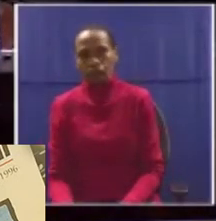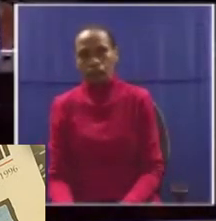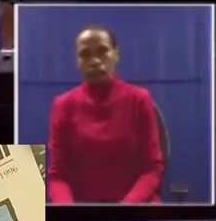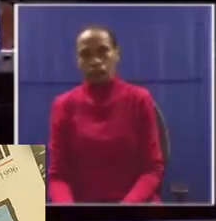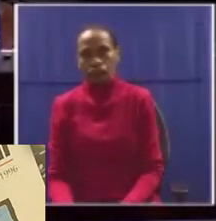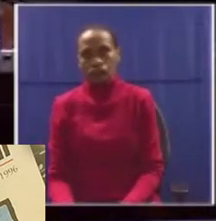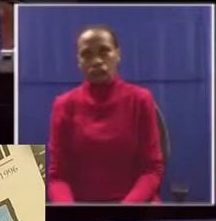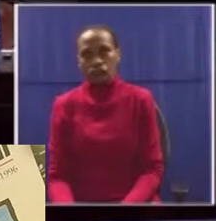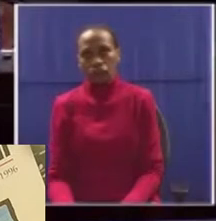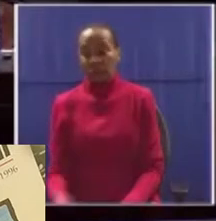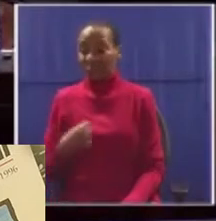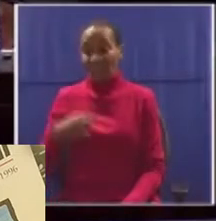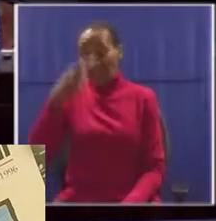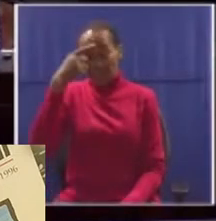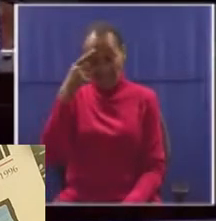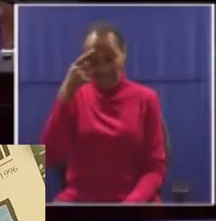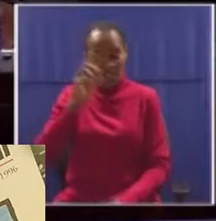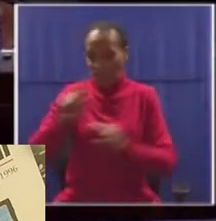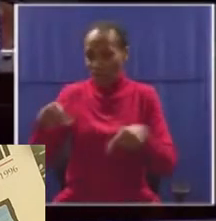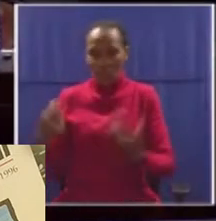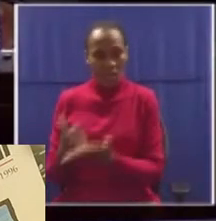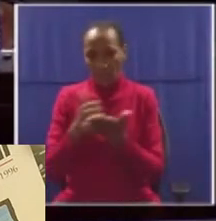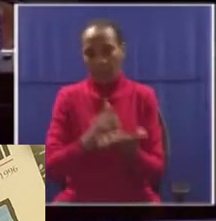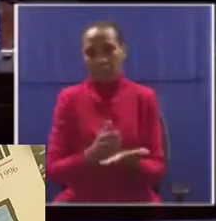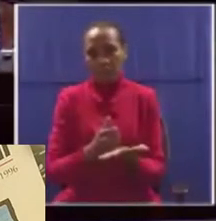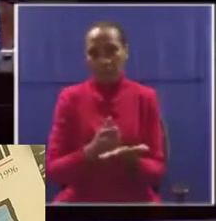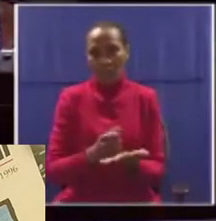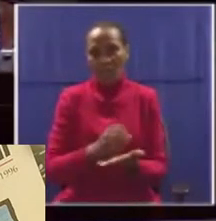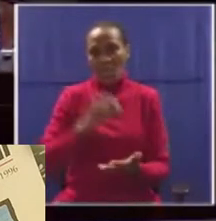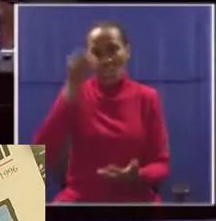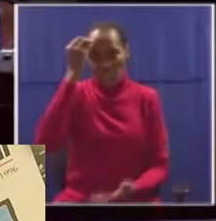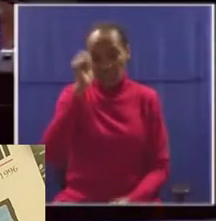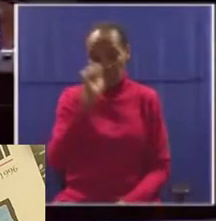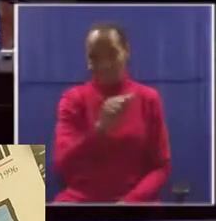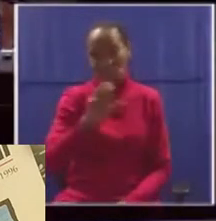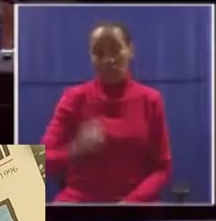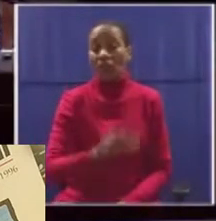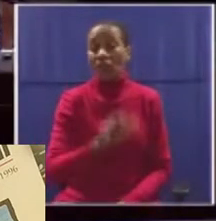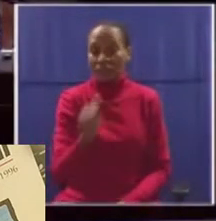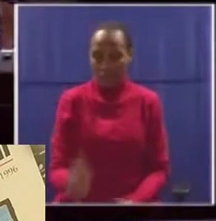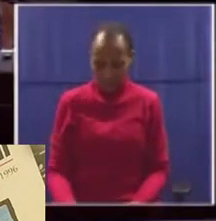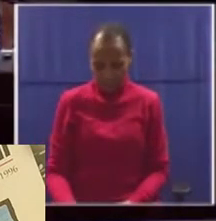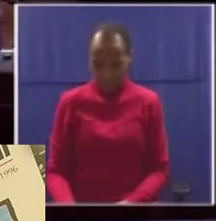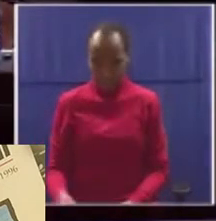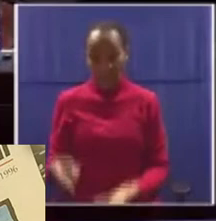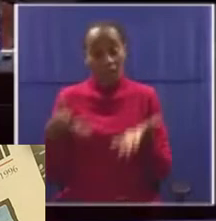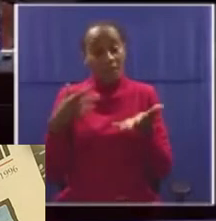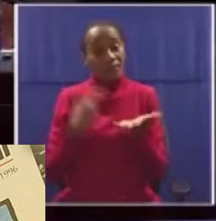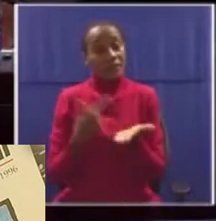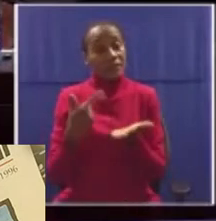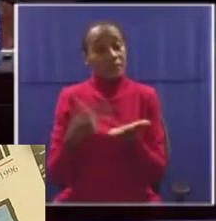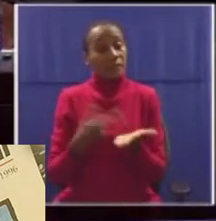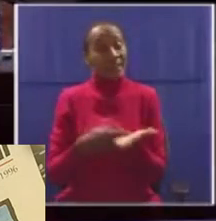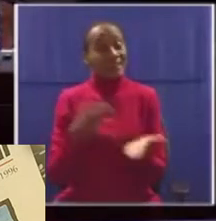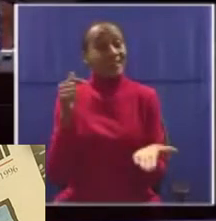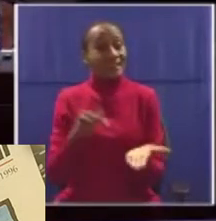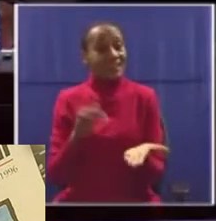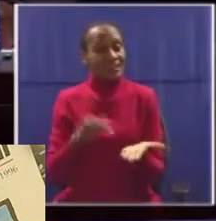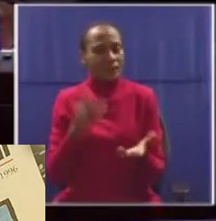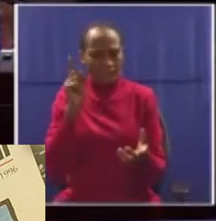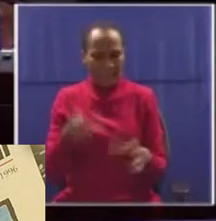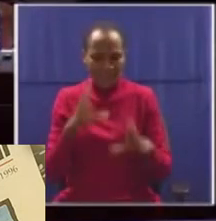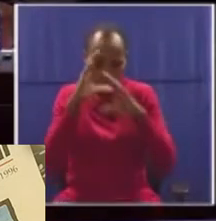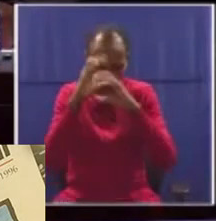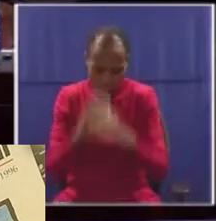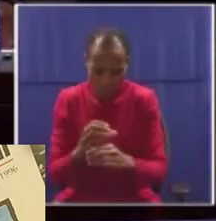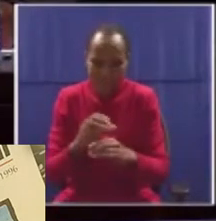don't think that in the interests of South Africa this debate really should have been if it was concerned genuinely issued a focus